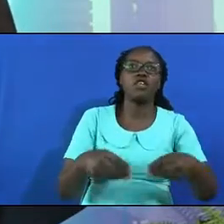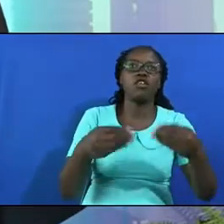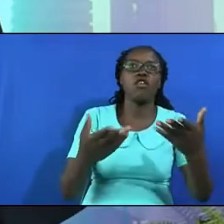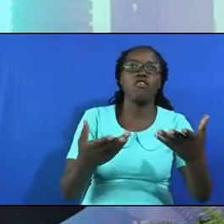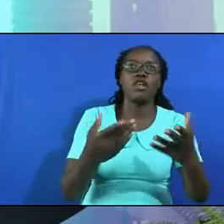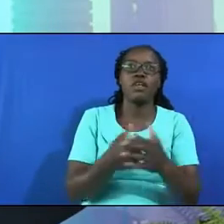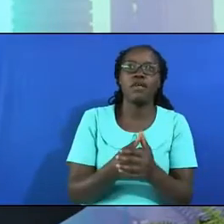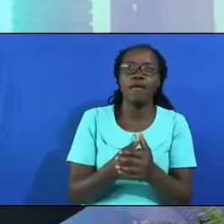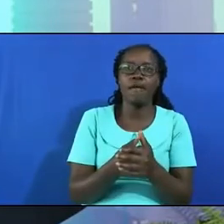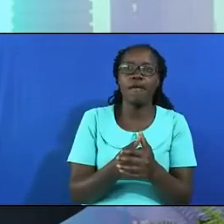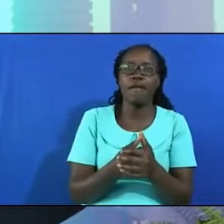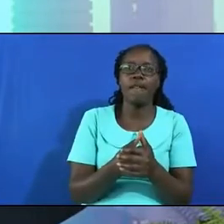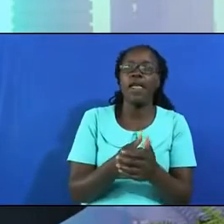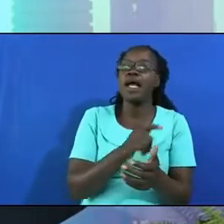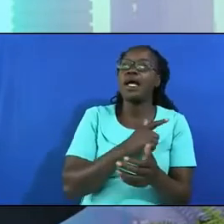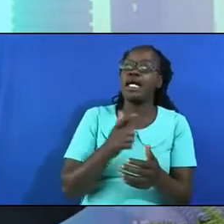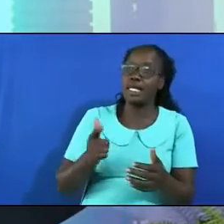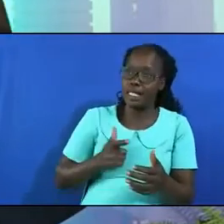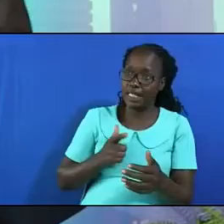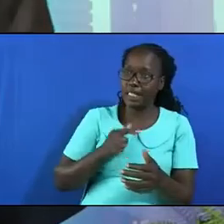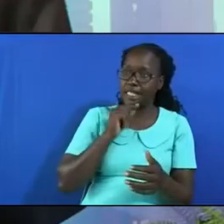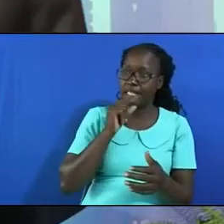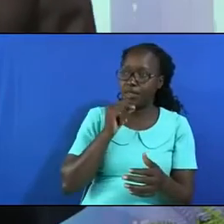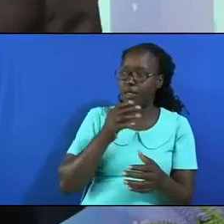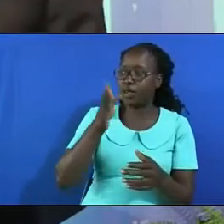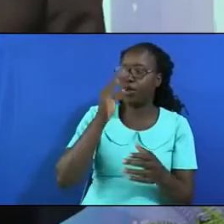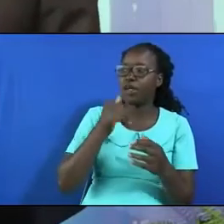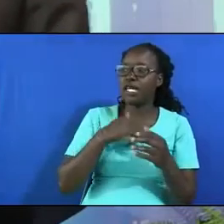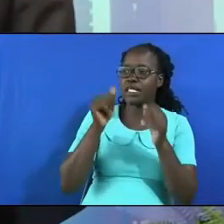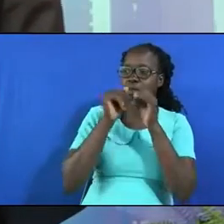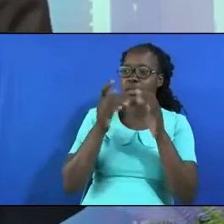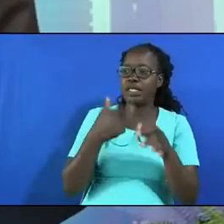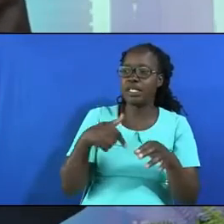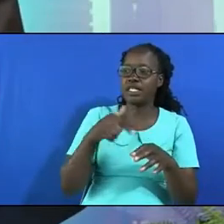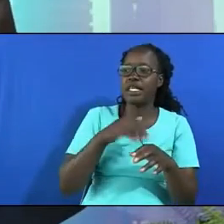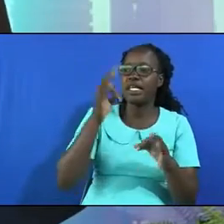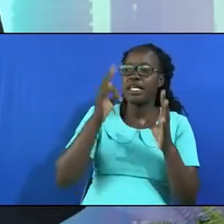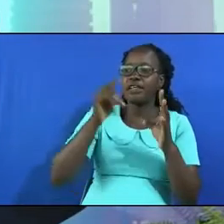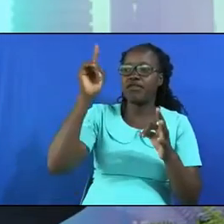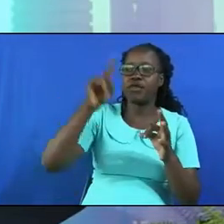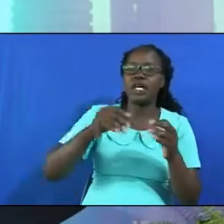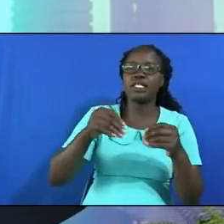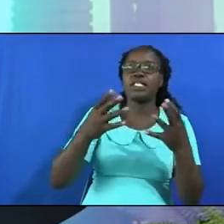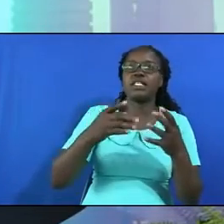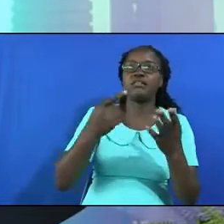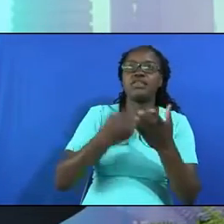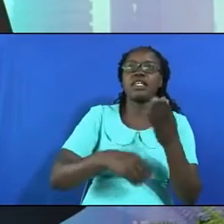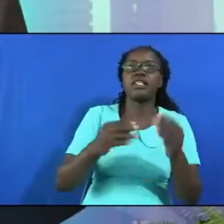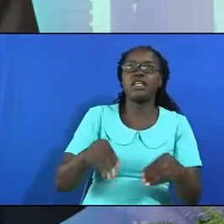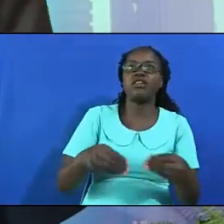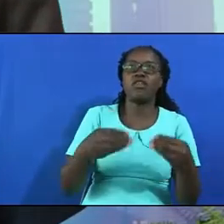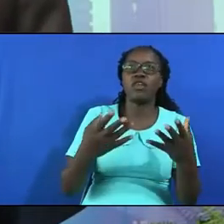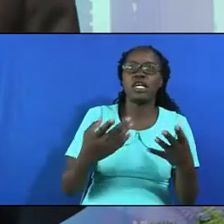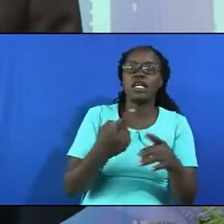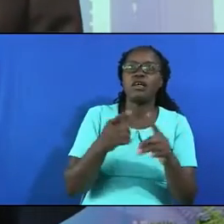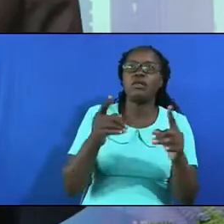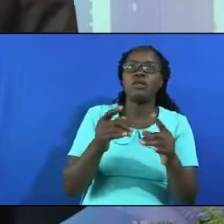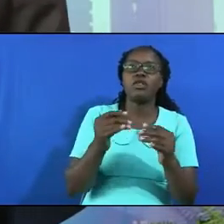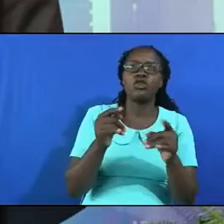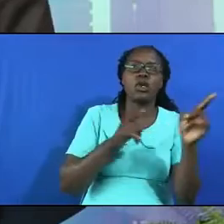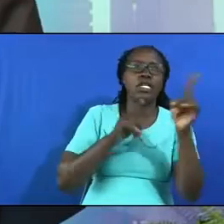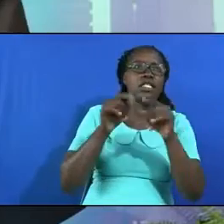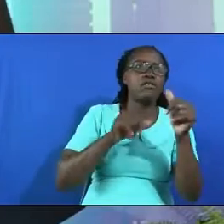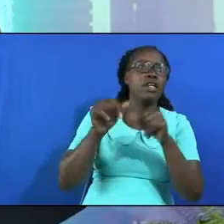offering. Ladies and gentlemen, God has blessed us. If you can't give tithe and offering, but you can